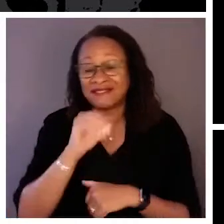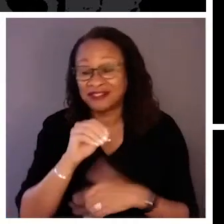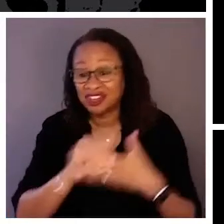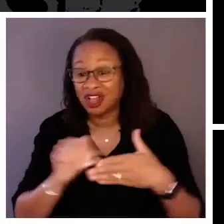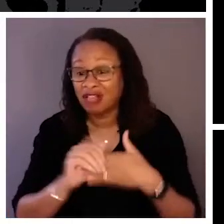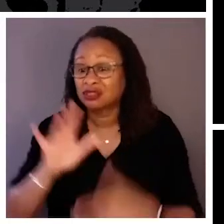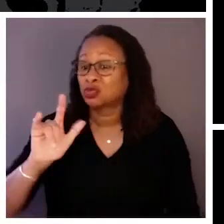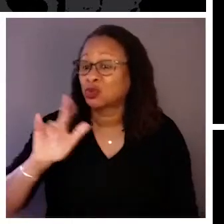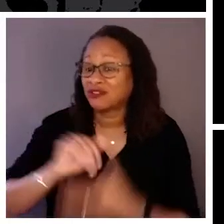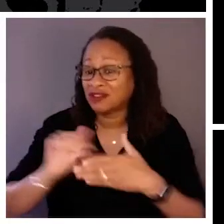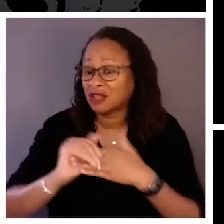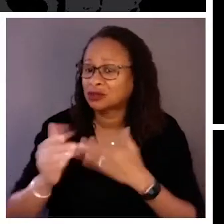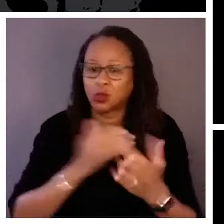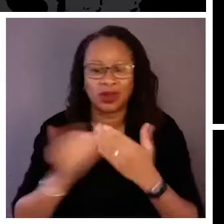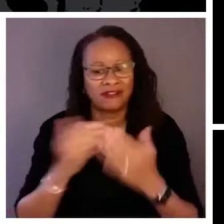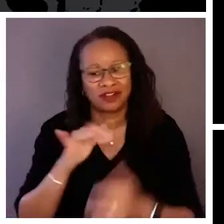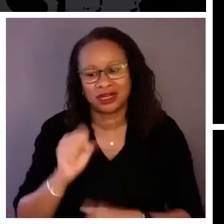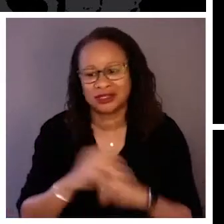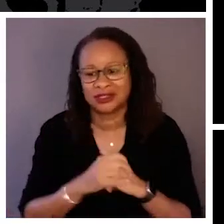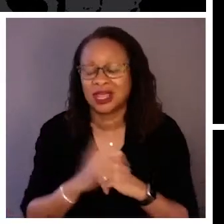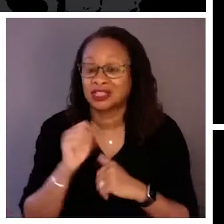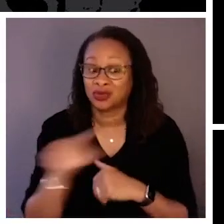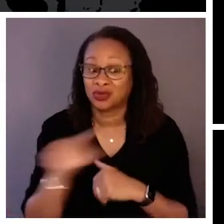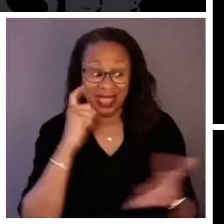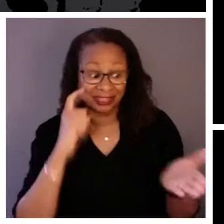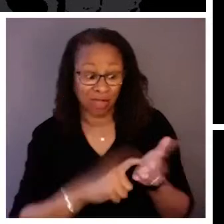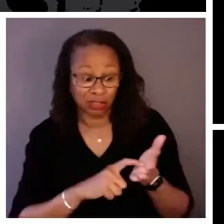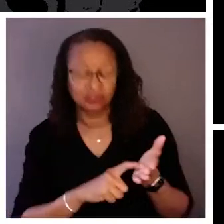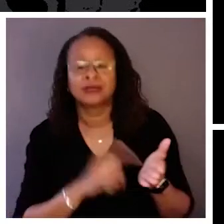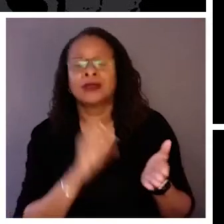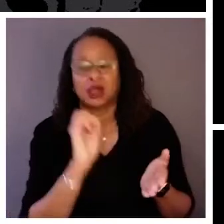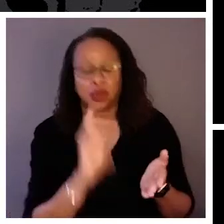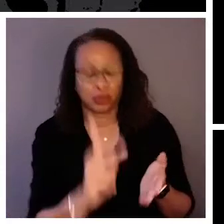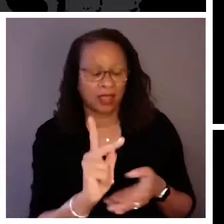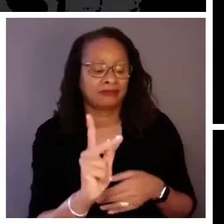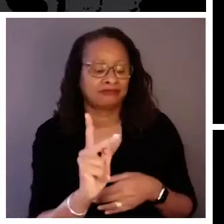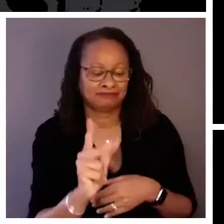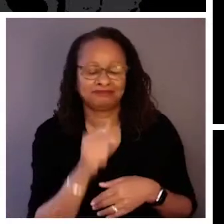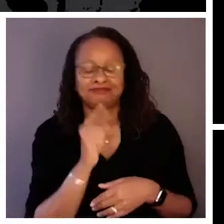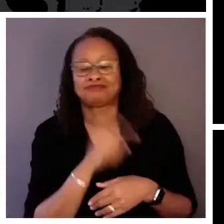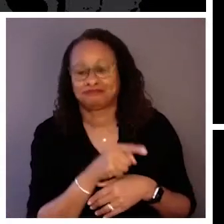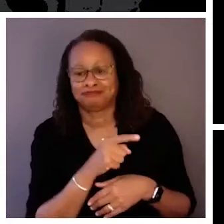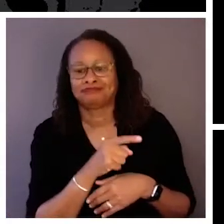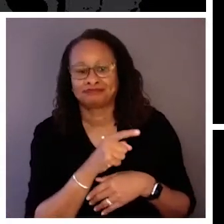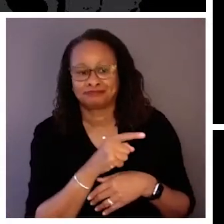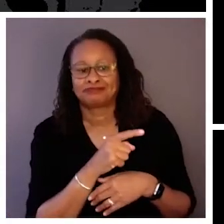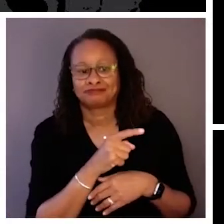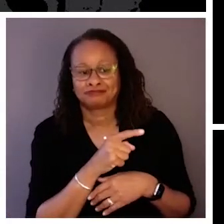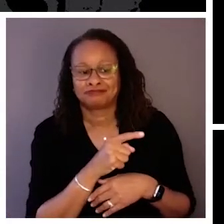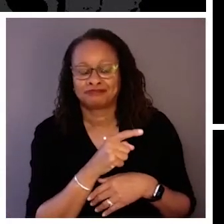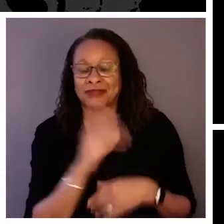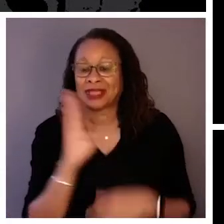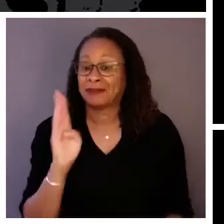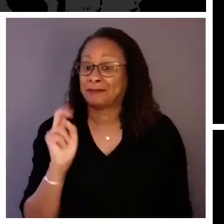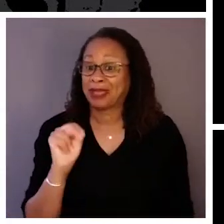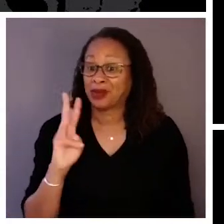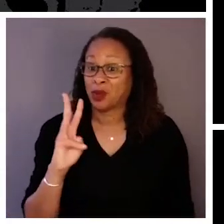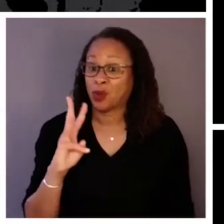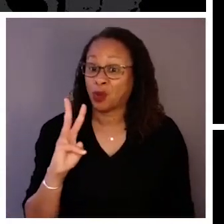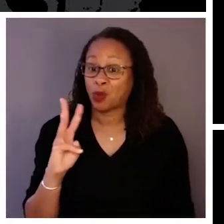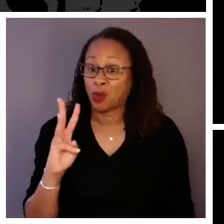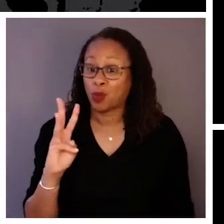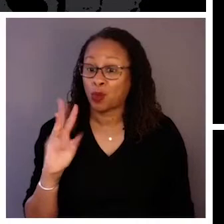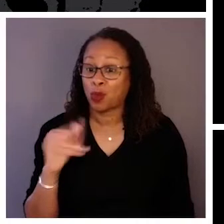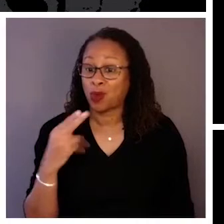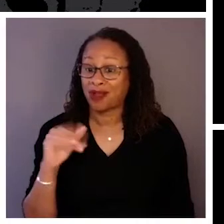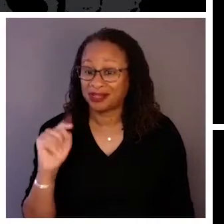$25, whatever it is, just so they acknowledge that, okay, you know, Ben Whitehair's getting his, you know, getting something to us